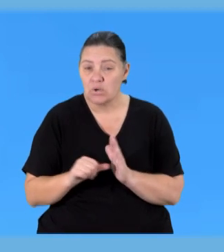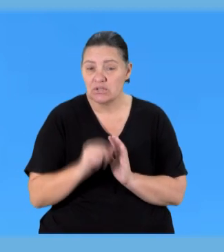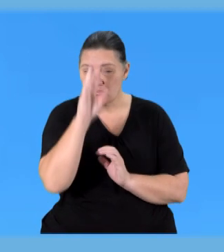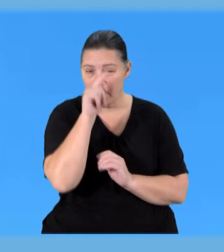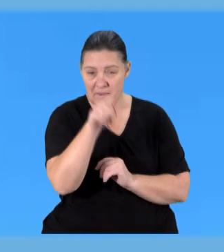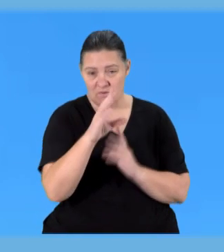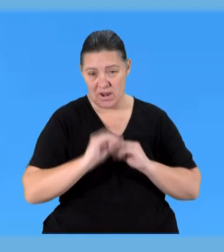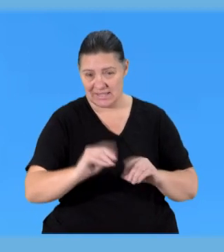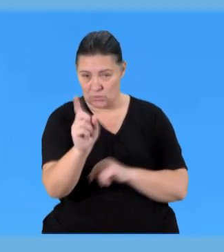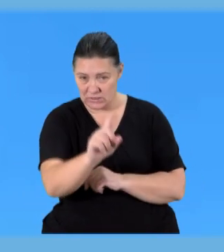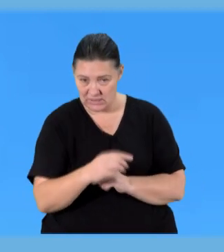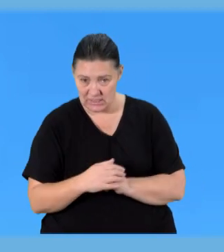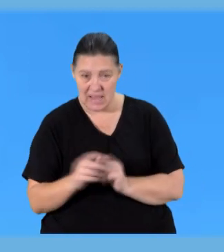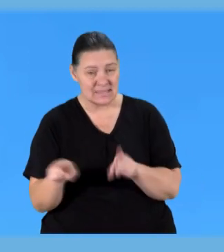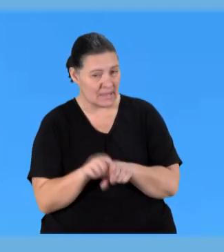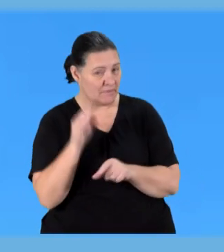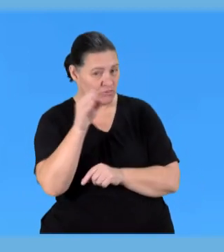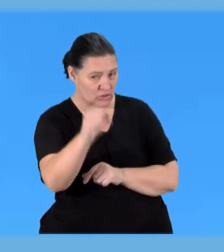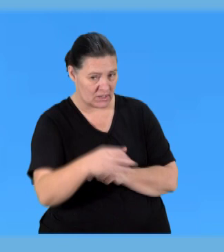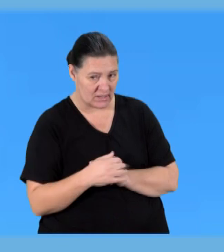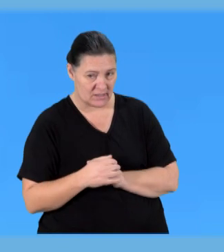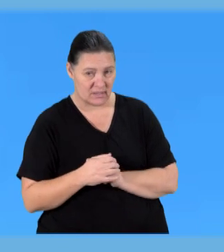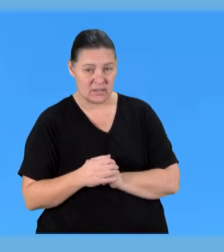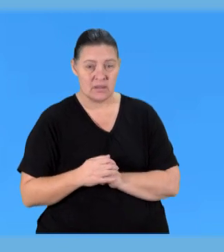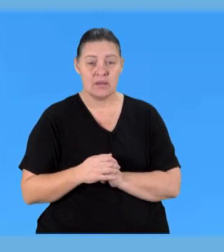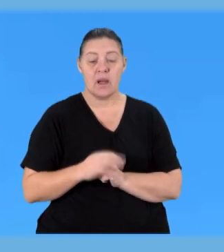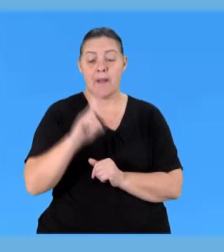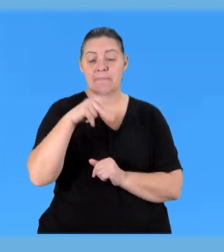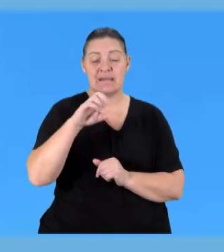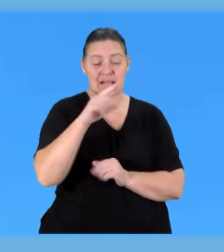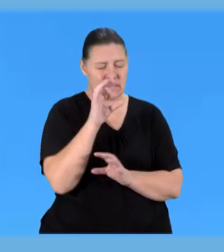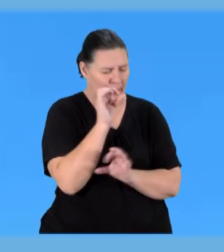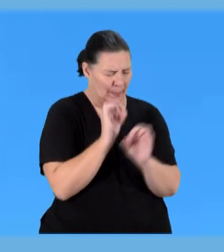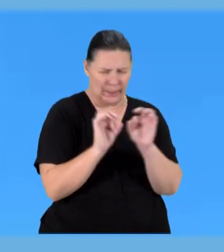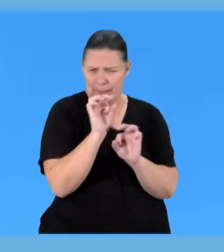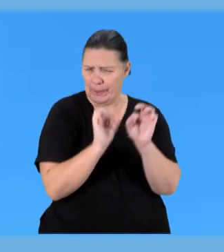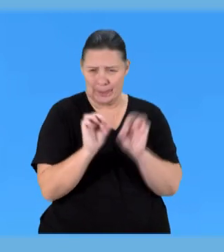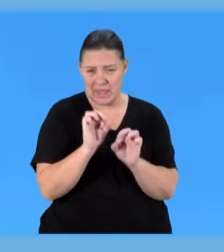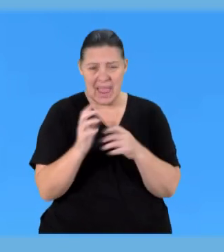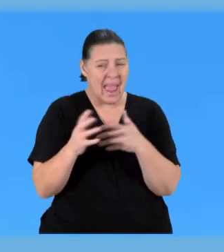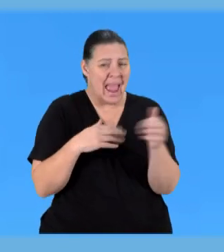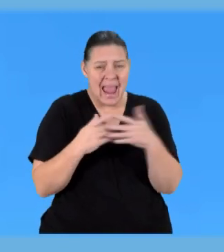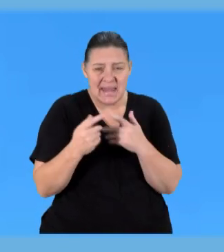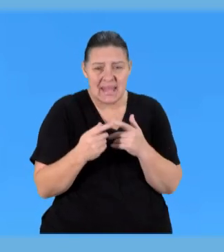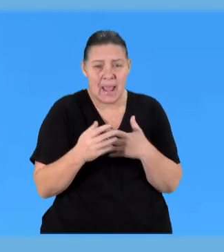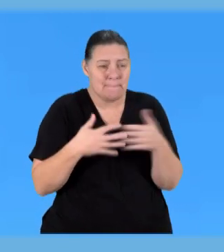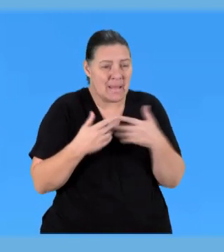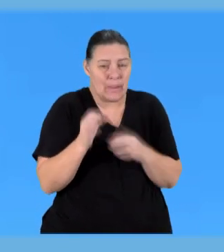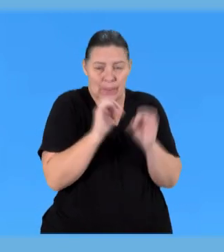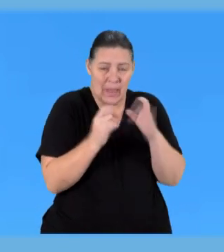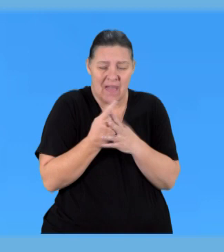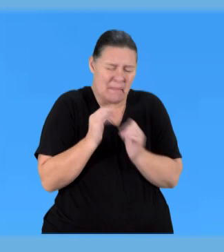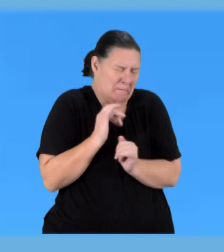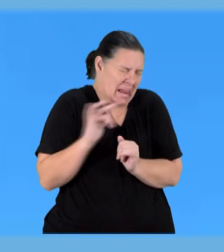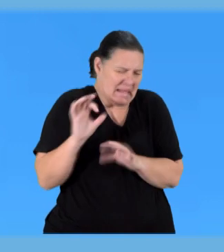What's important for you to remember for this lesson and for the future is that particles are very small, and any small piece of